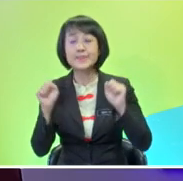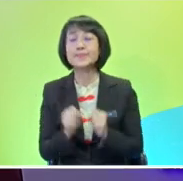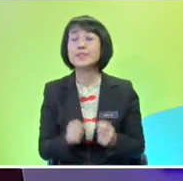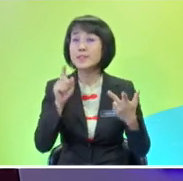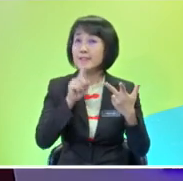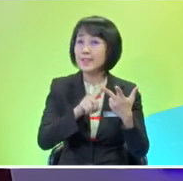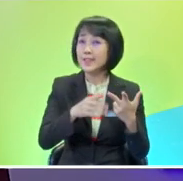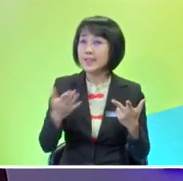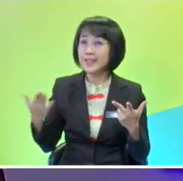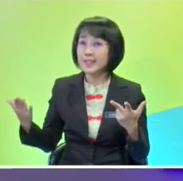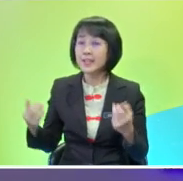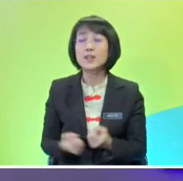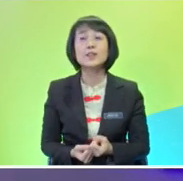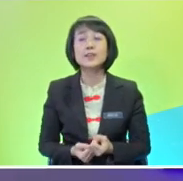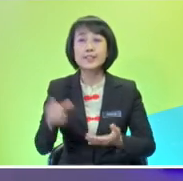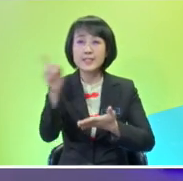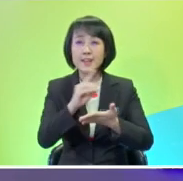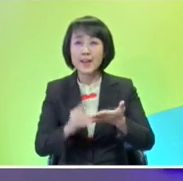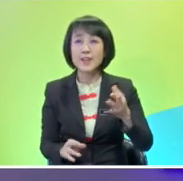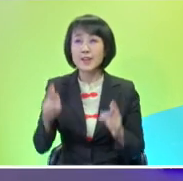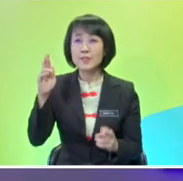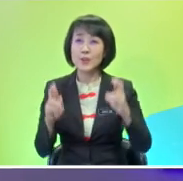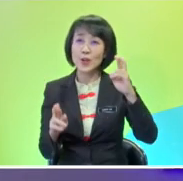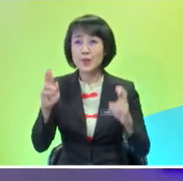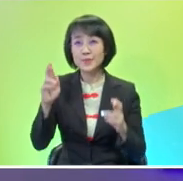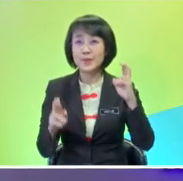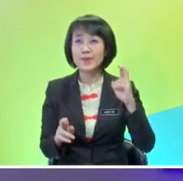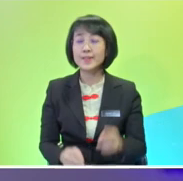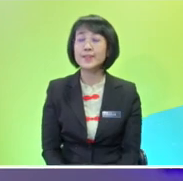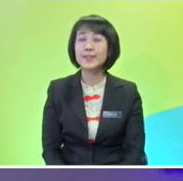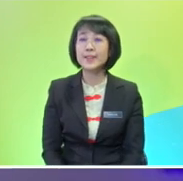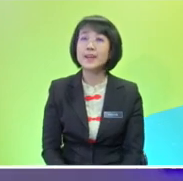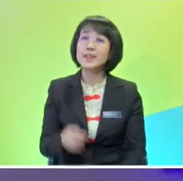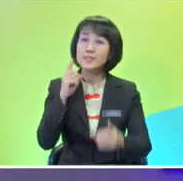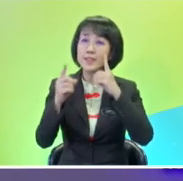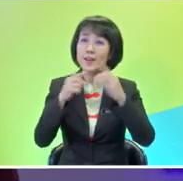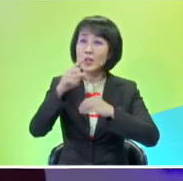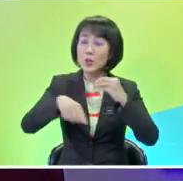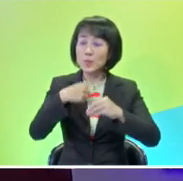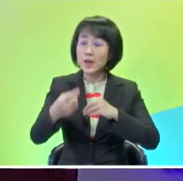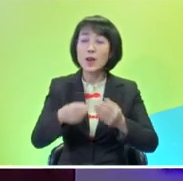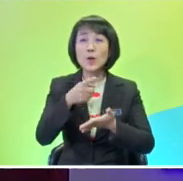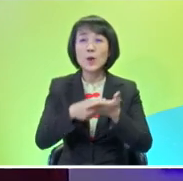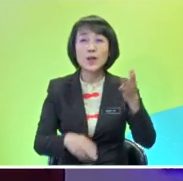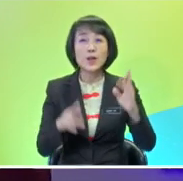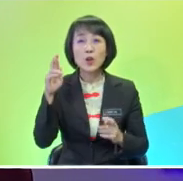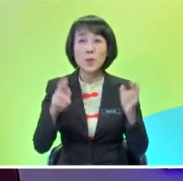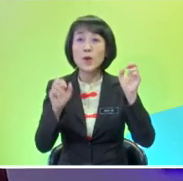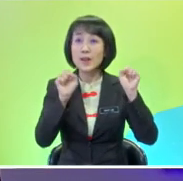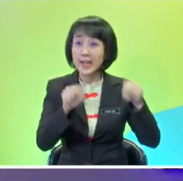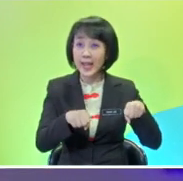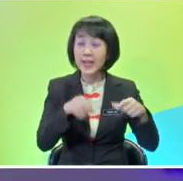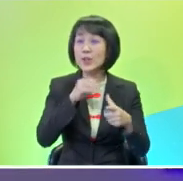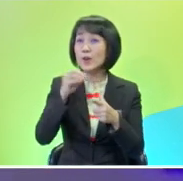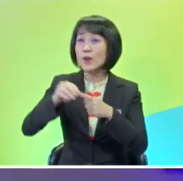to do is we are going to design a robot and talk about what our robot can or can't do. Okay. Sounds exciting,